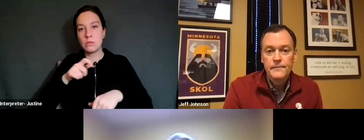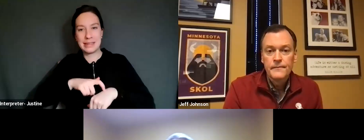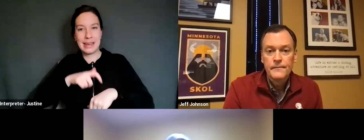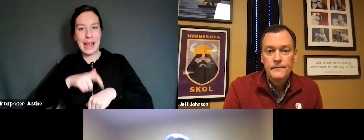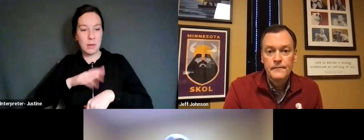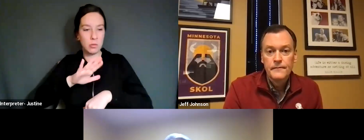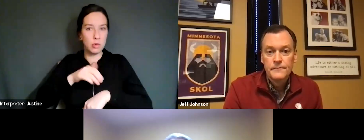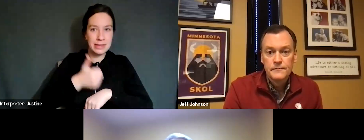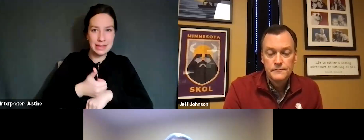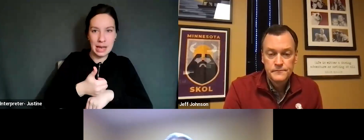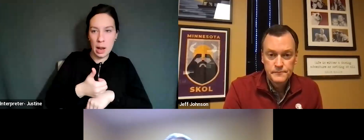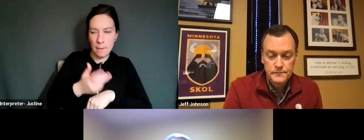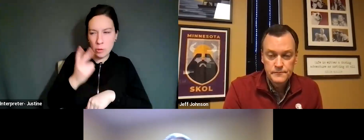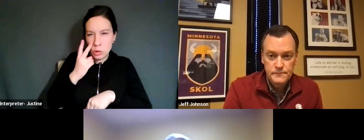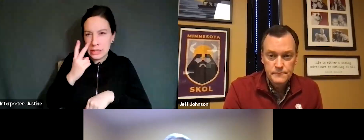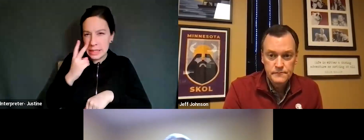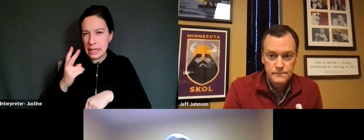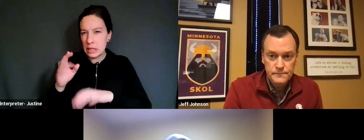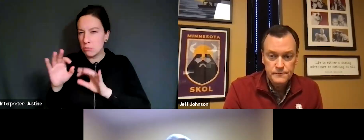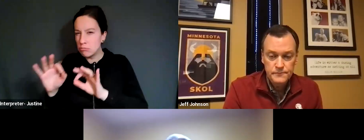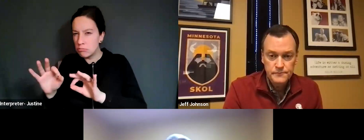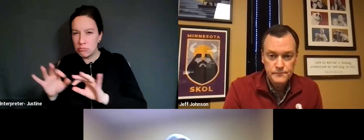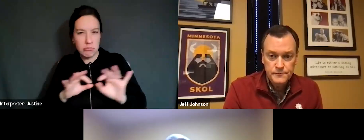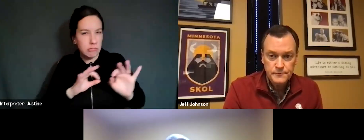weekend at the secondary handler's home.